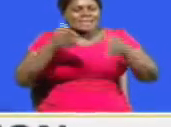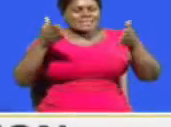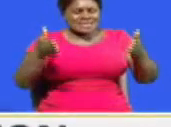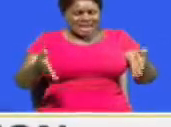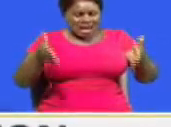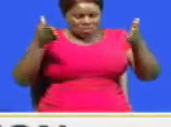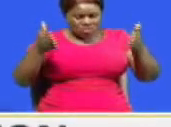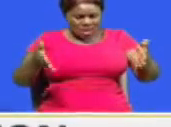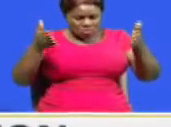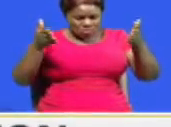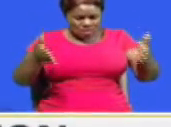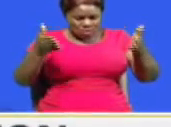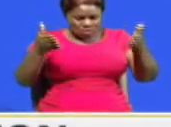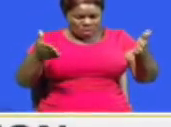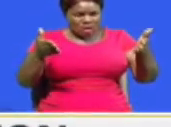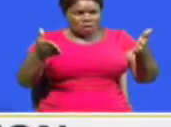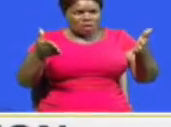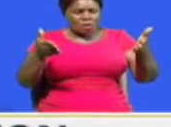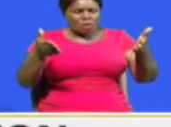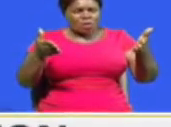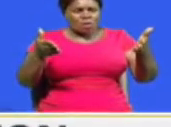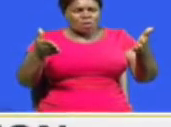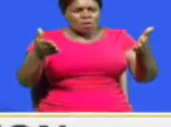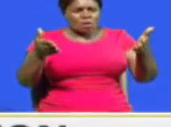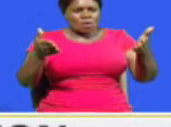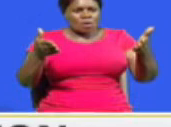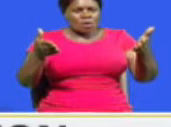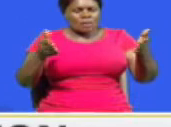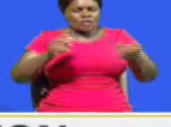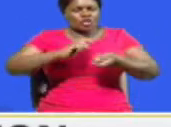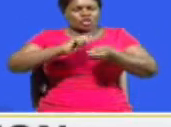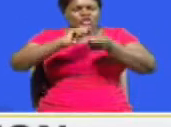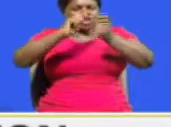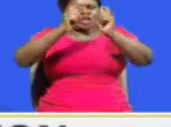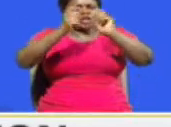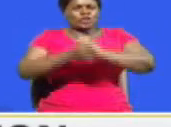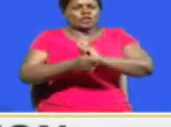newsrooms right now in terms of breaking news, all to do with the reorganization of the